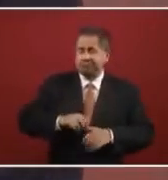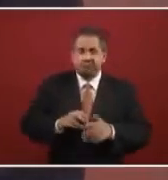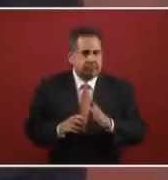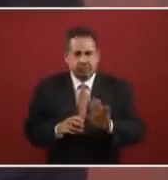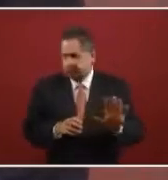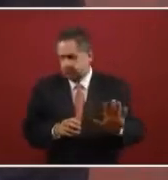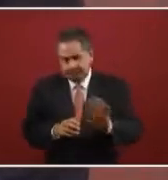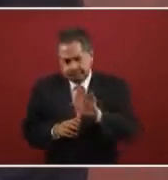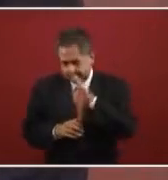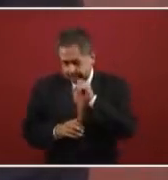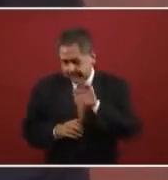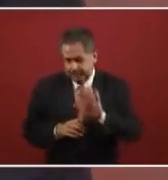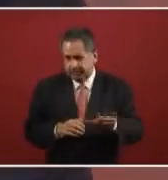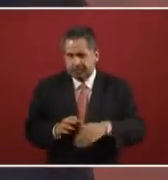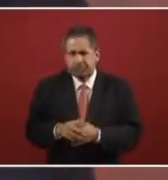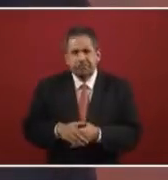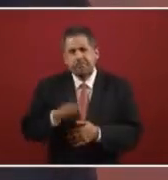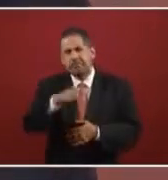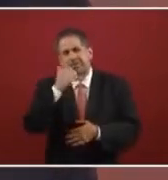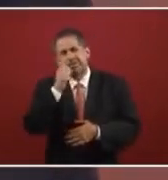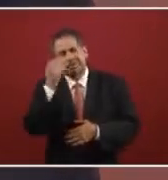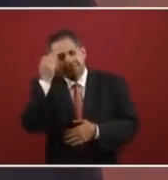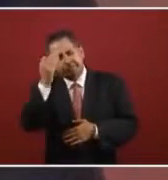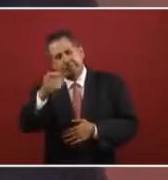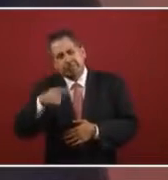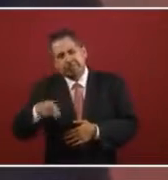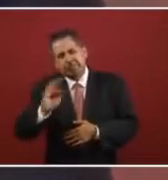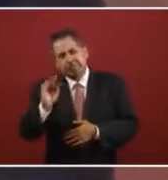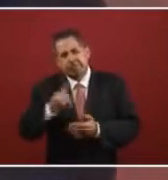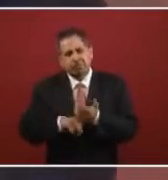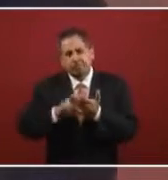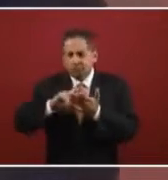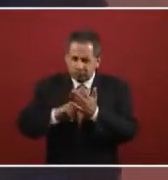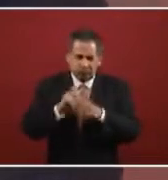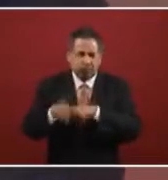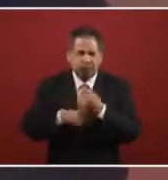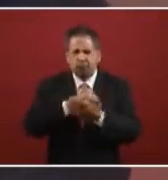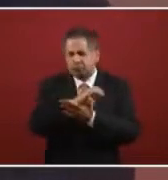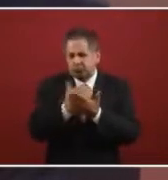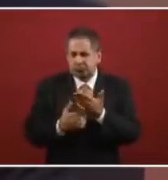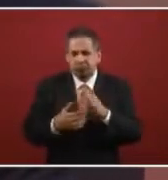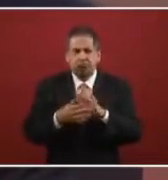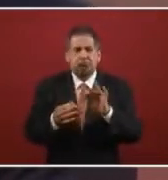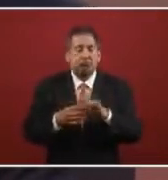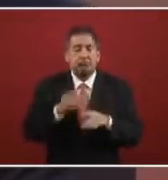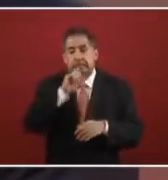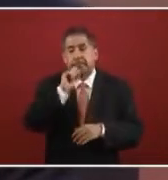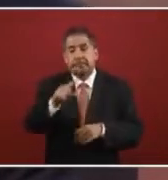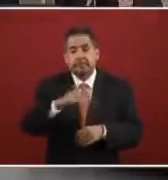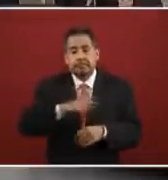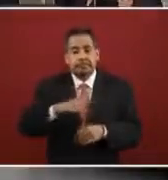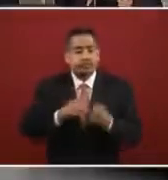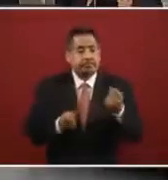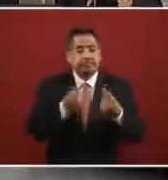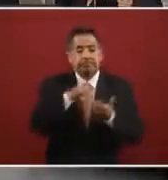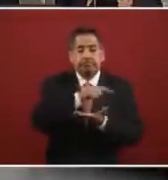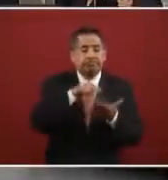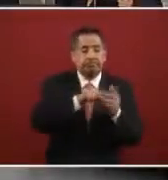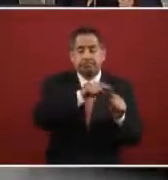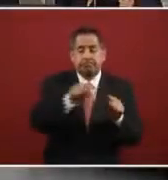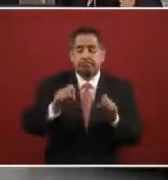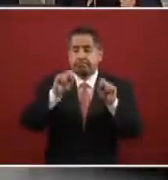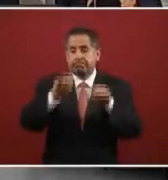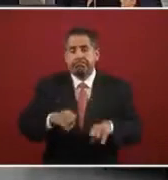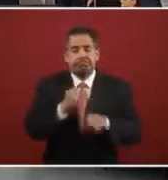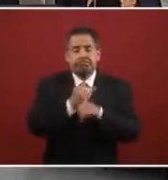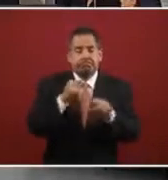privileges in the contracts and they can't, and it's not possible. Activándose otra vez estos contratos y Porque también hay espacios públicos que se quedaron What sin